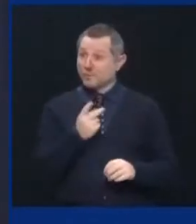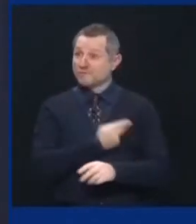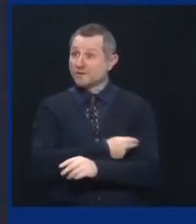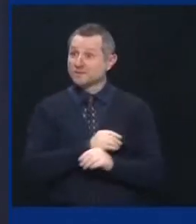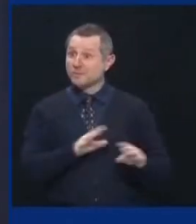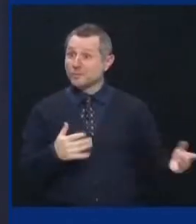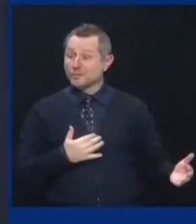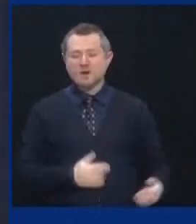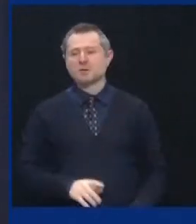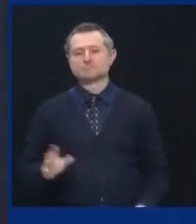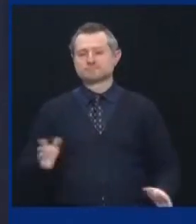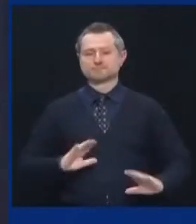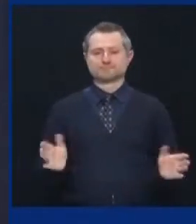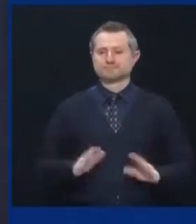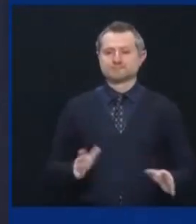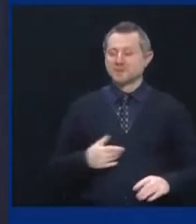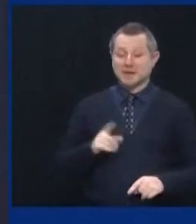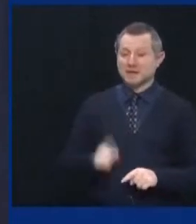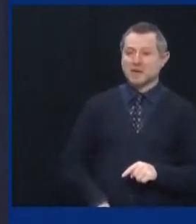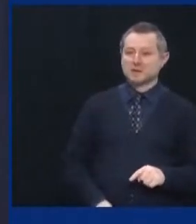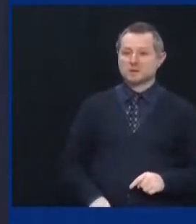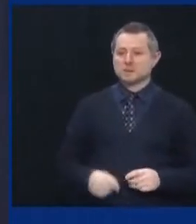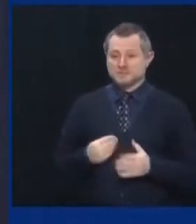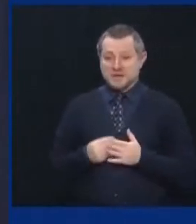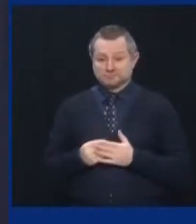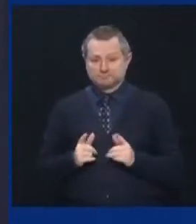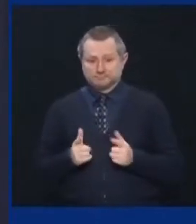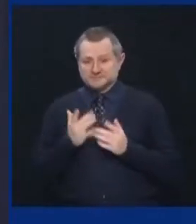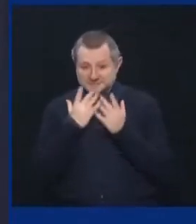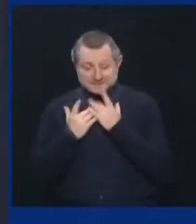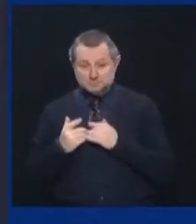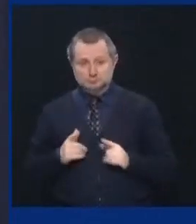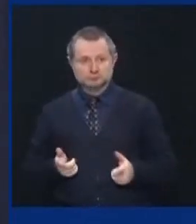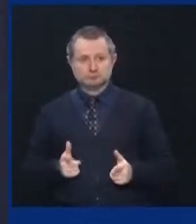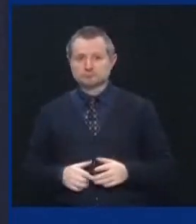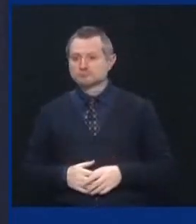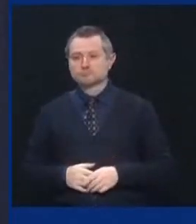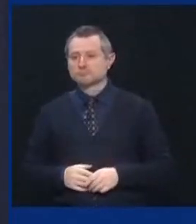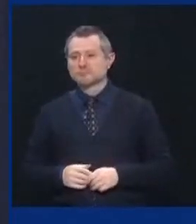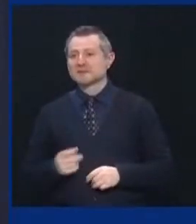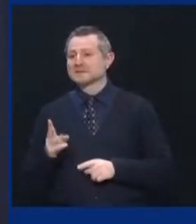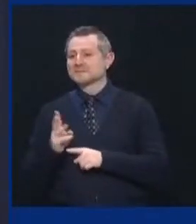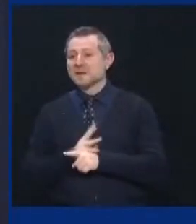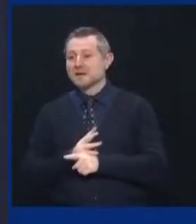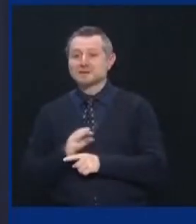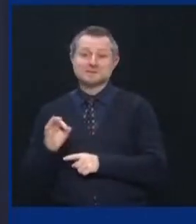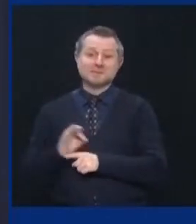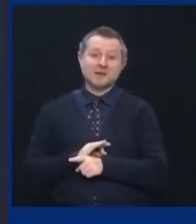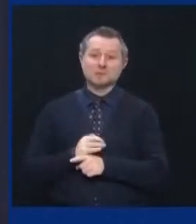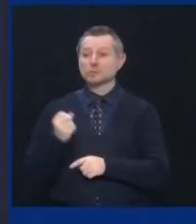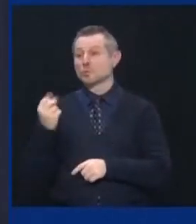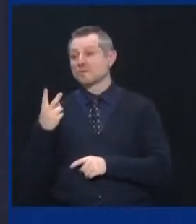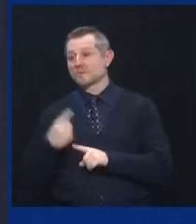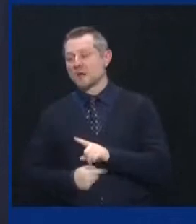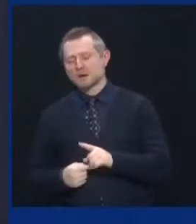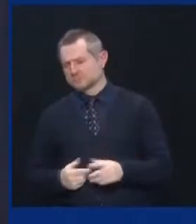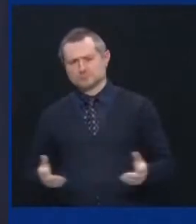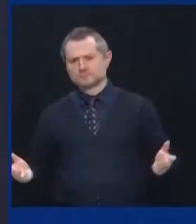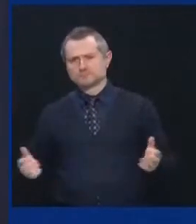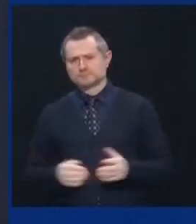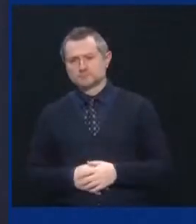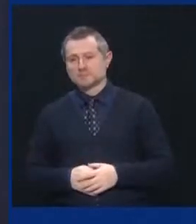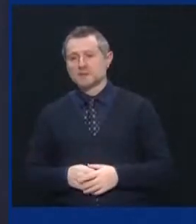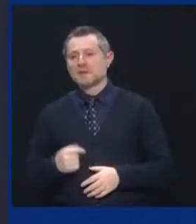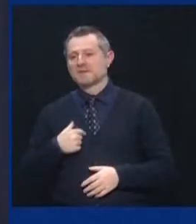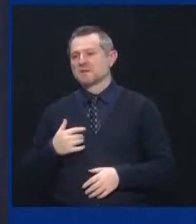just cannot afford the cost on any level. 6, 9, 12 months. And by the way, if I had to wager, I would wager closer